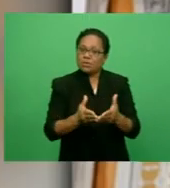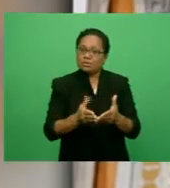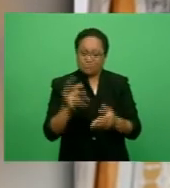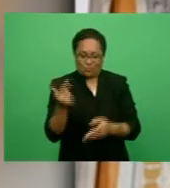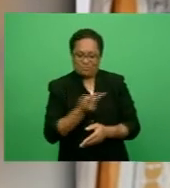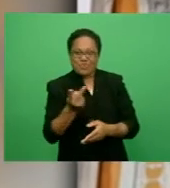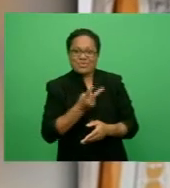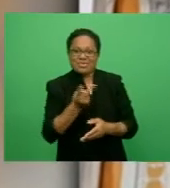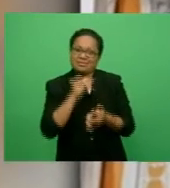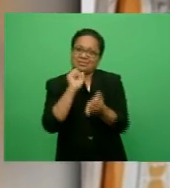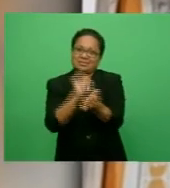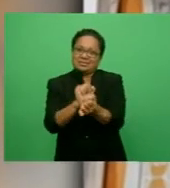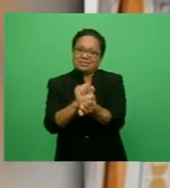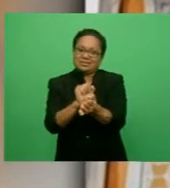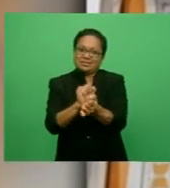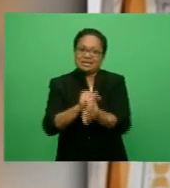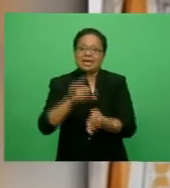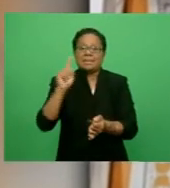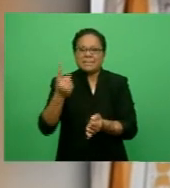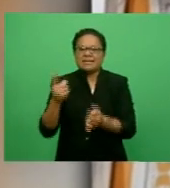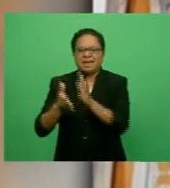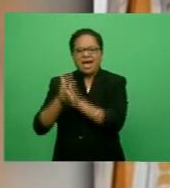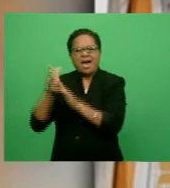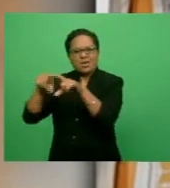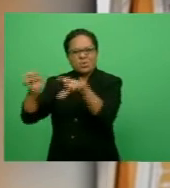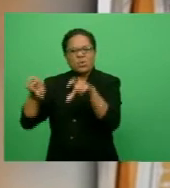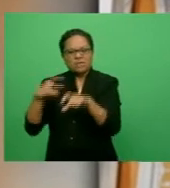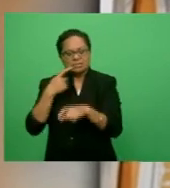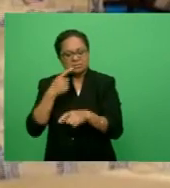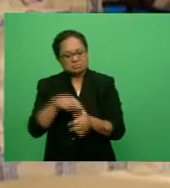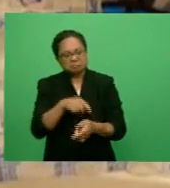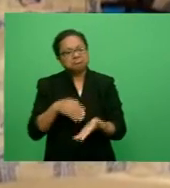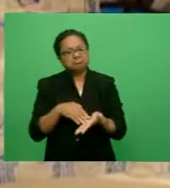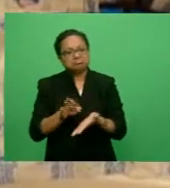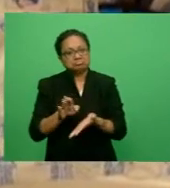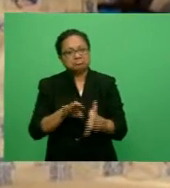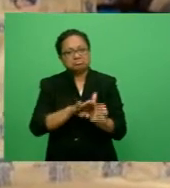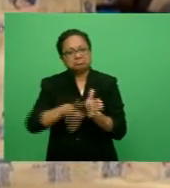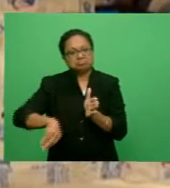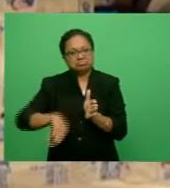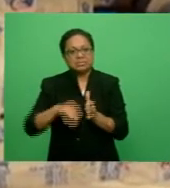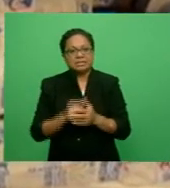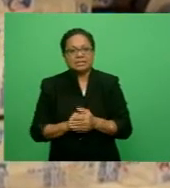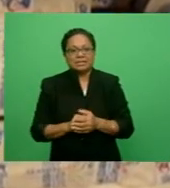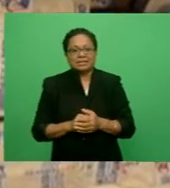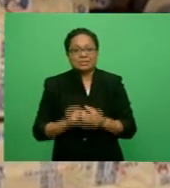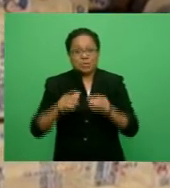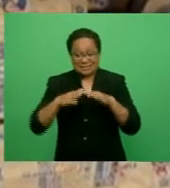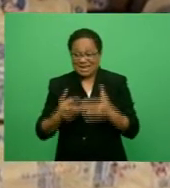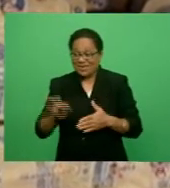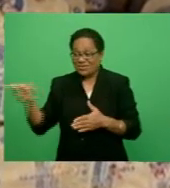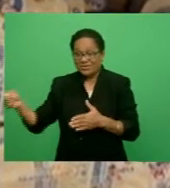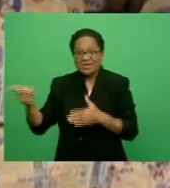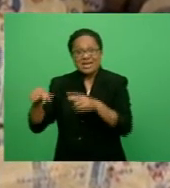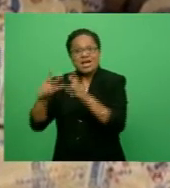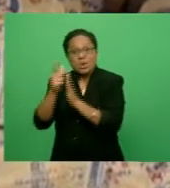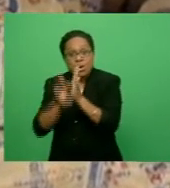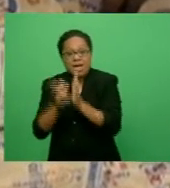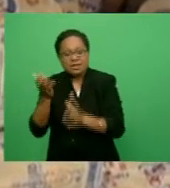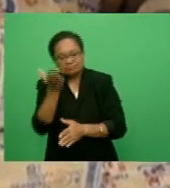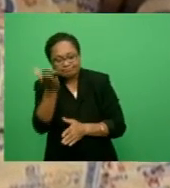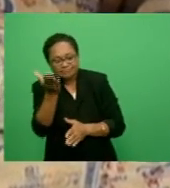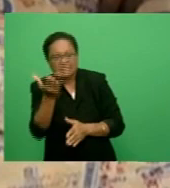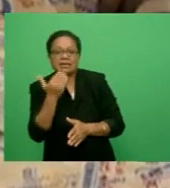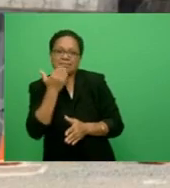However, she was acquitted by the High Court. The office of the Director of Public Prosecutions is appealing her acquittal. Australian Federal